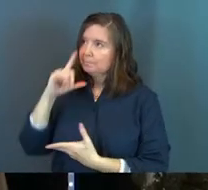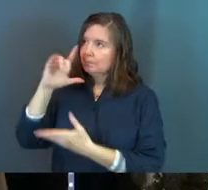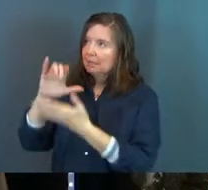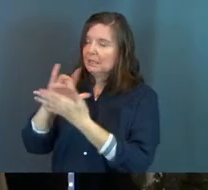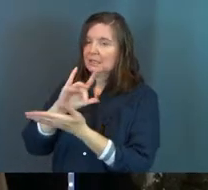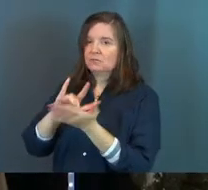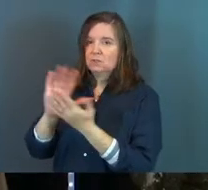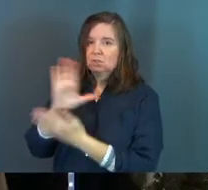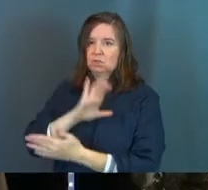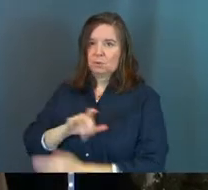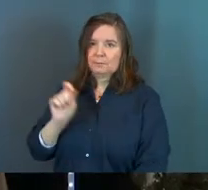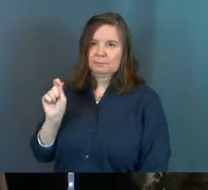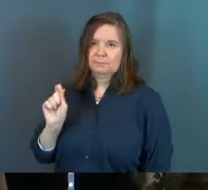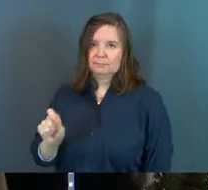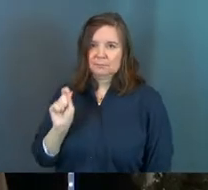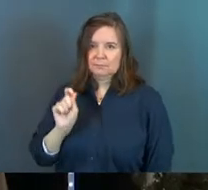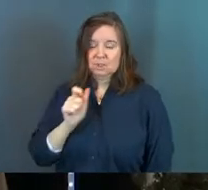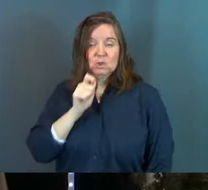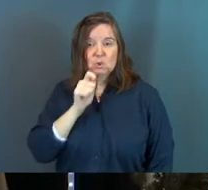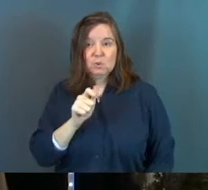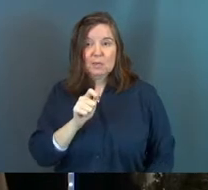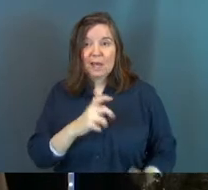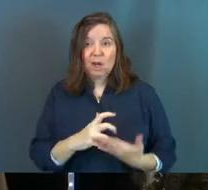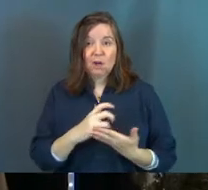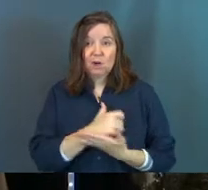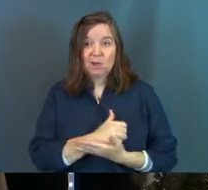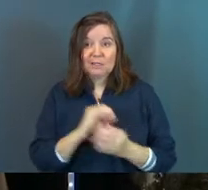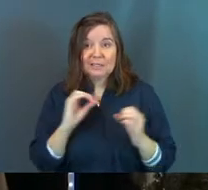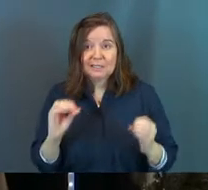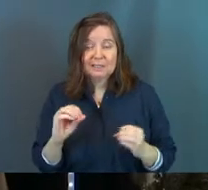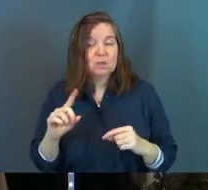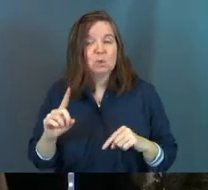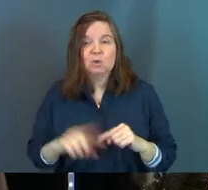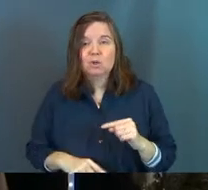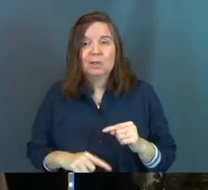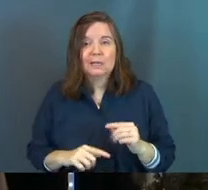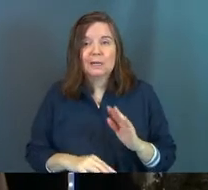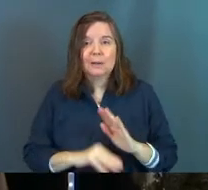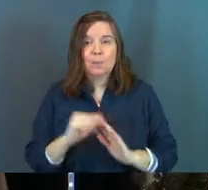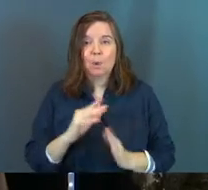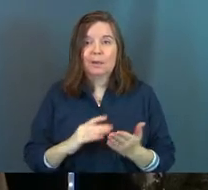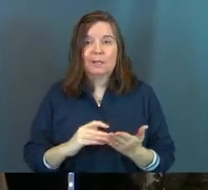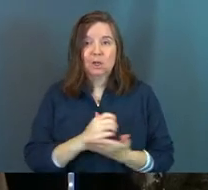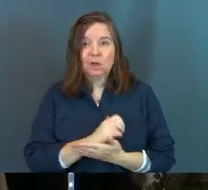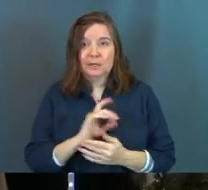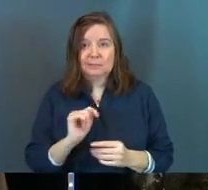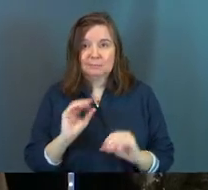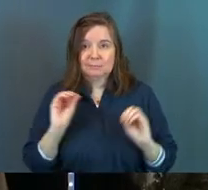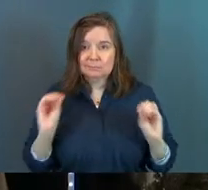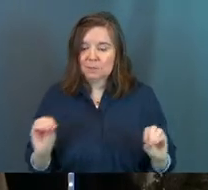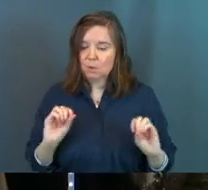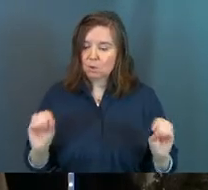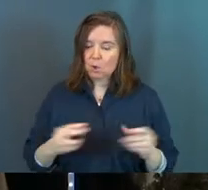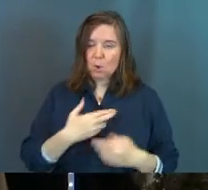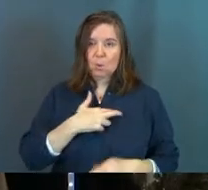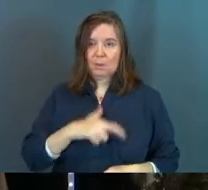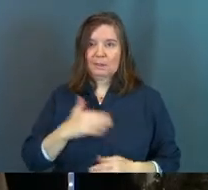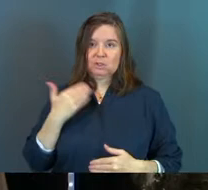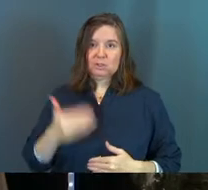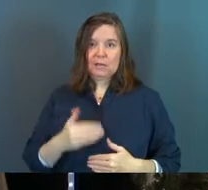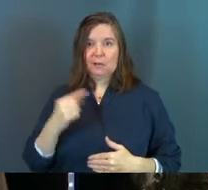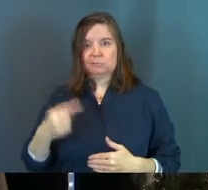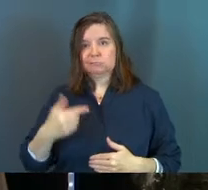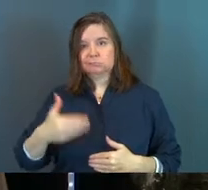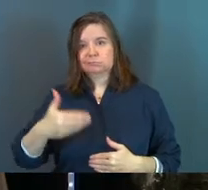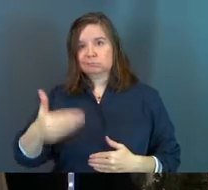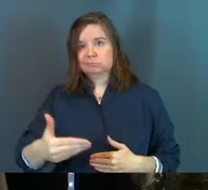Christ. You have not morally earned it. You couldn't morally earn it. There's no religious steps.